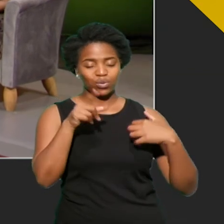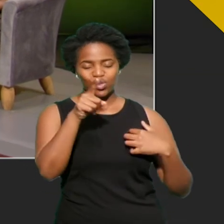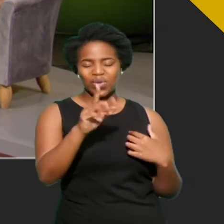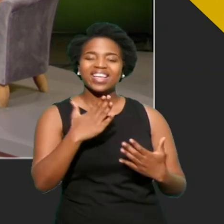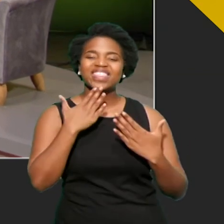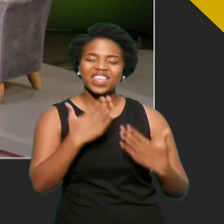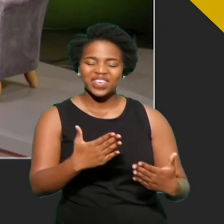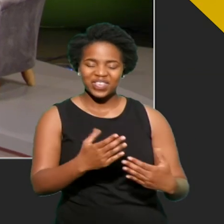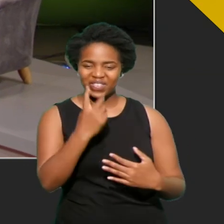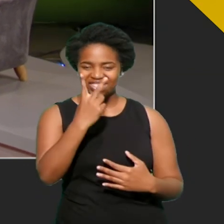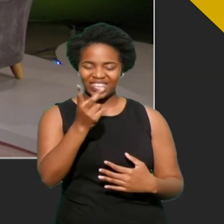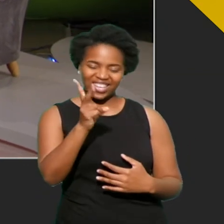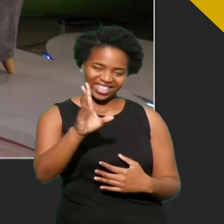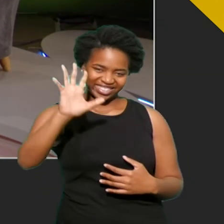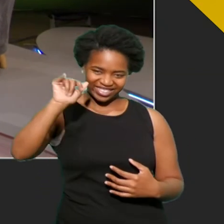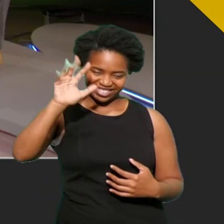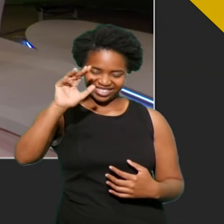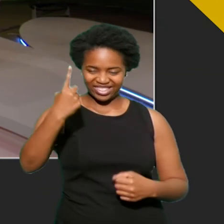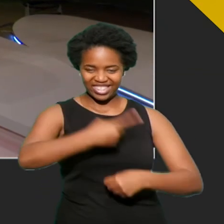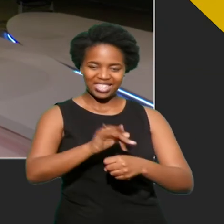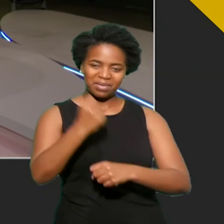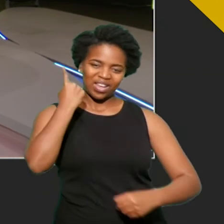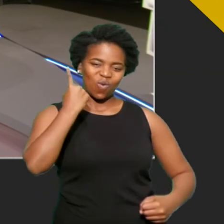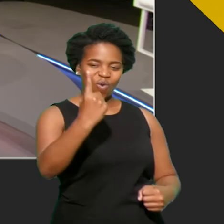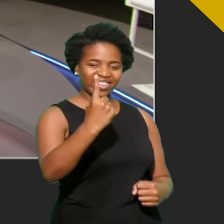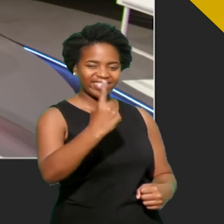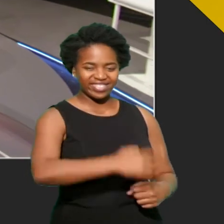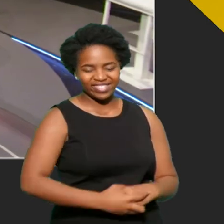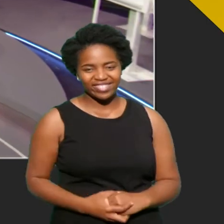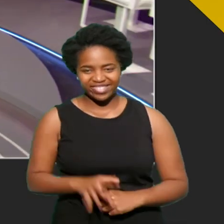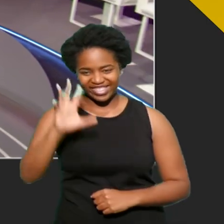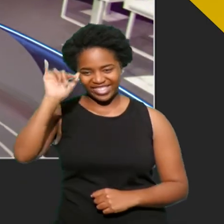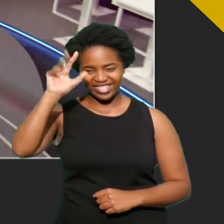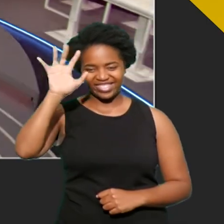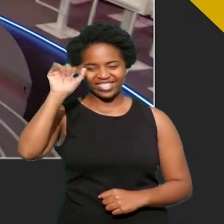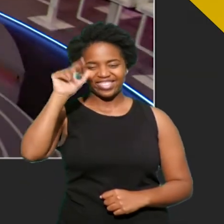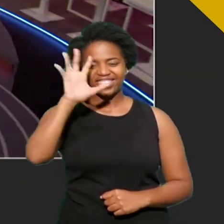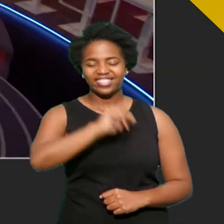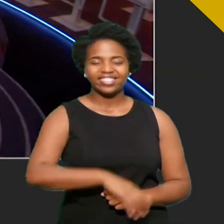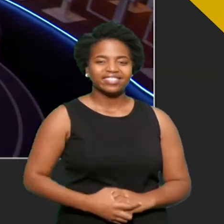Thank you, and we'll see you on the next show on Daily Thetha, only on SABC 1. Bye.